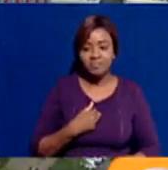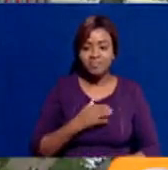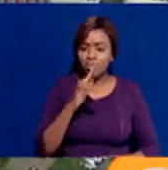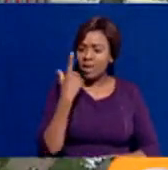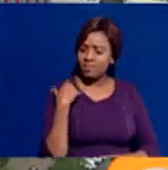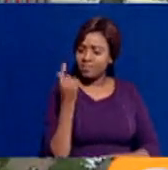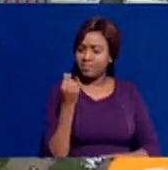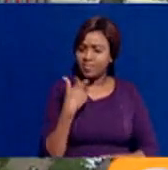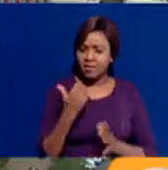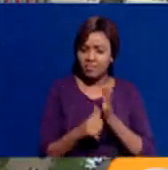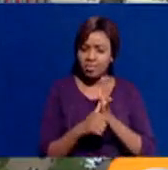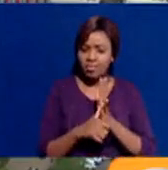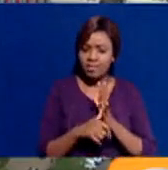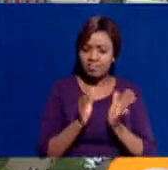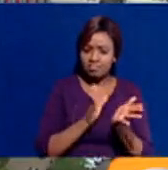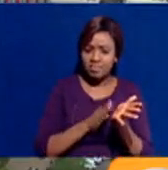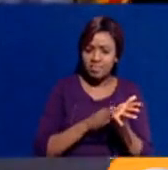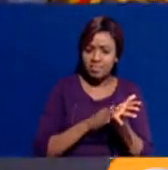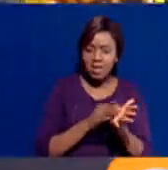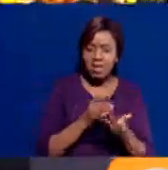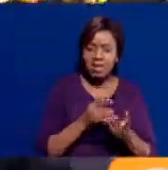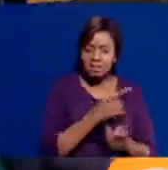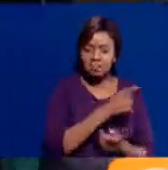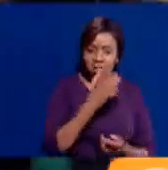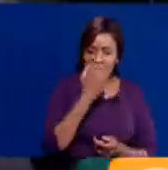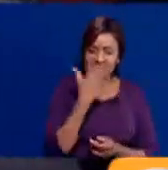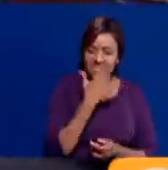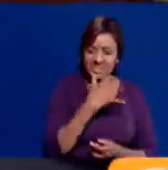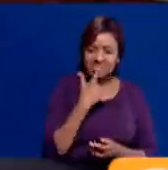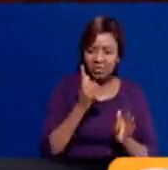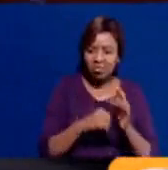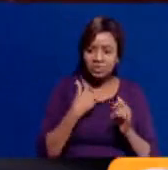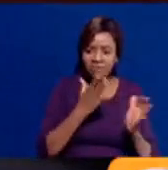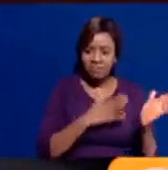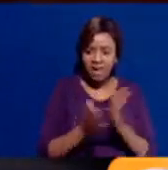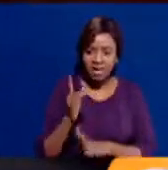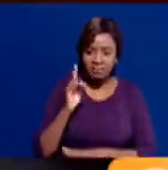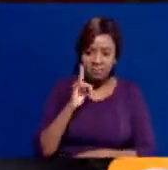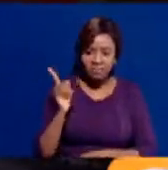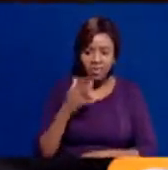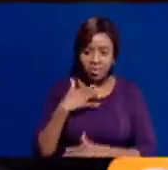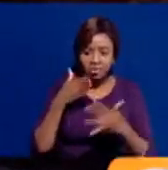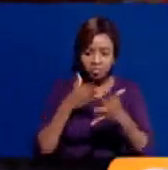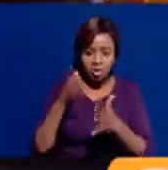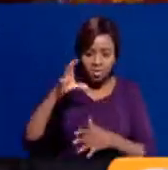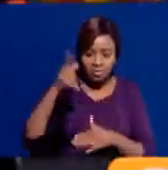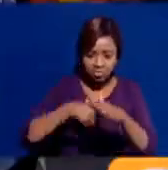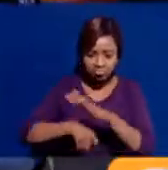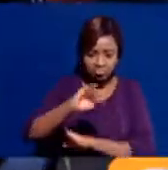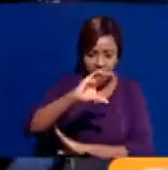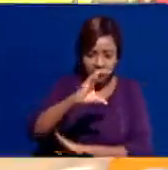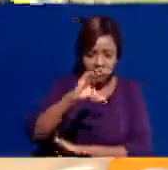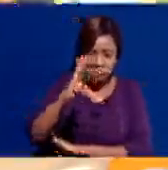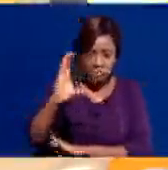of recent remarks by Deputy President Rigathi Gachagua of a plan by the Nairobi City County Administration to block matatus from accessing